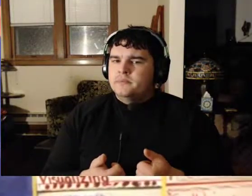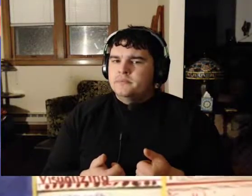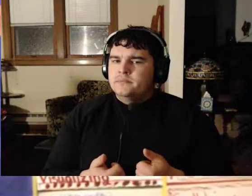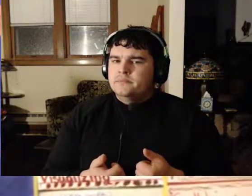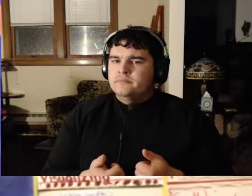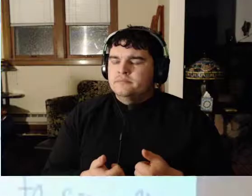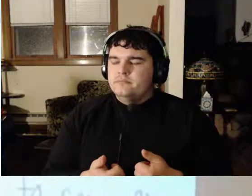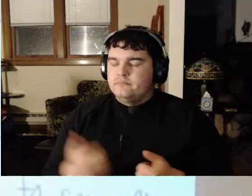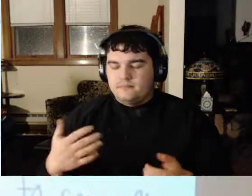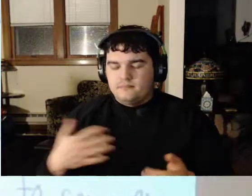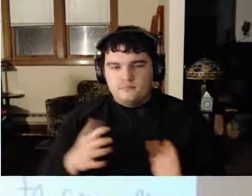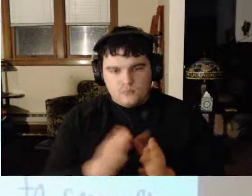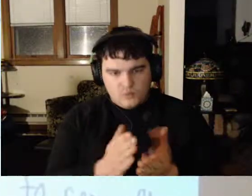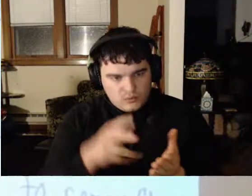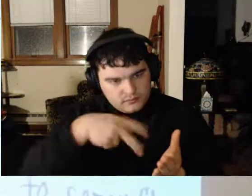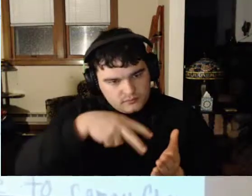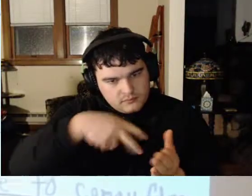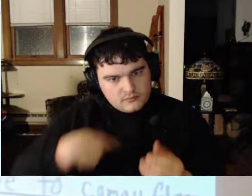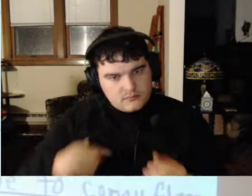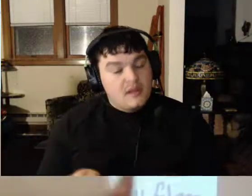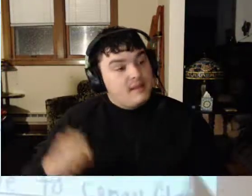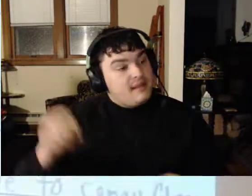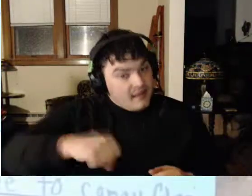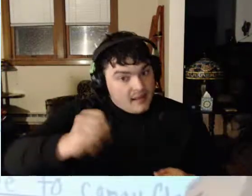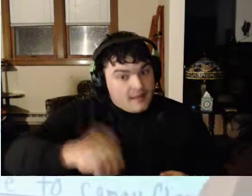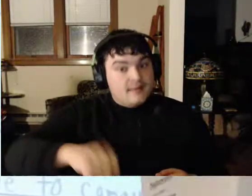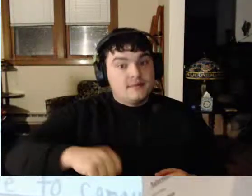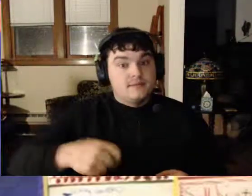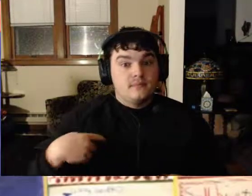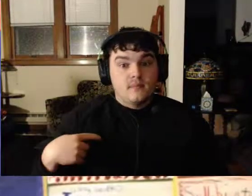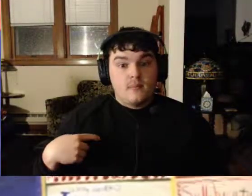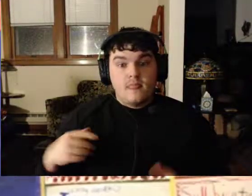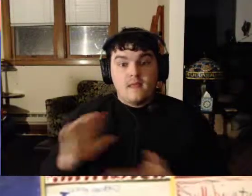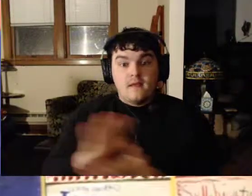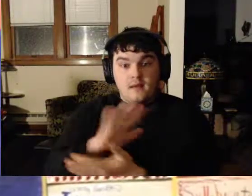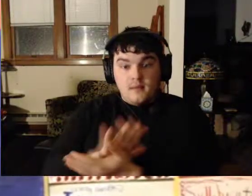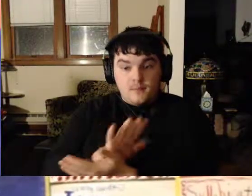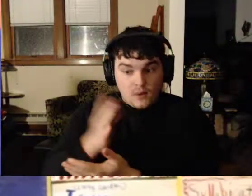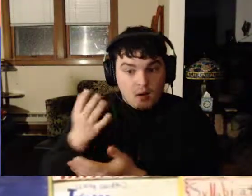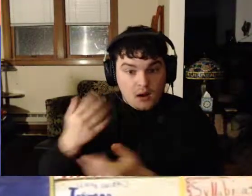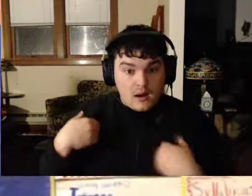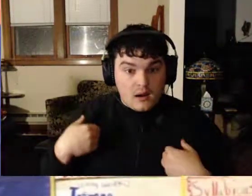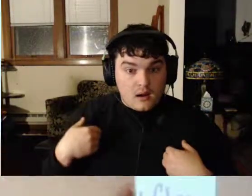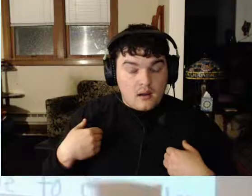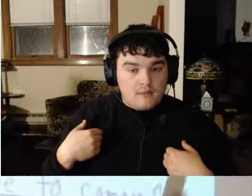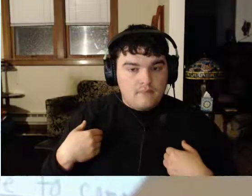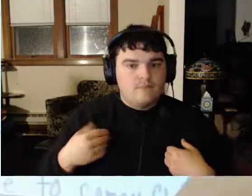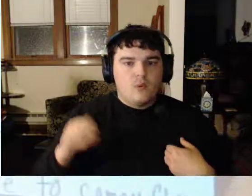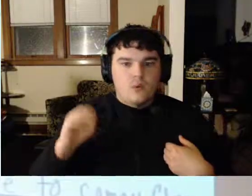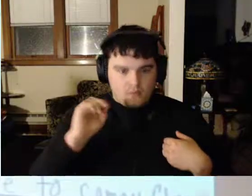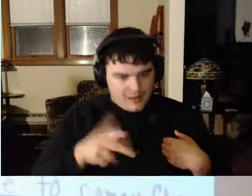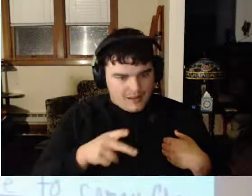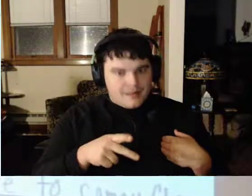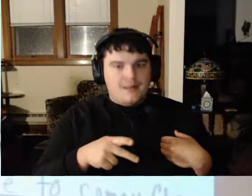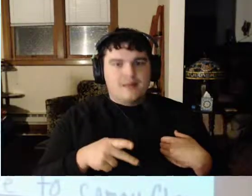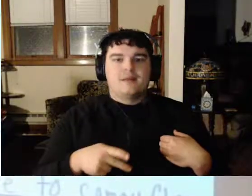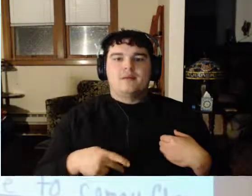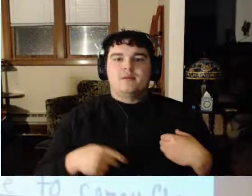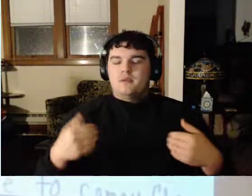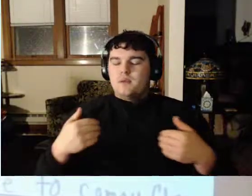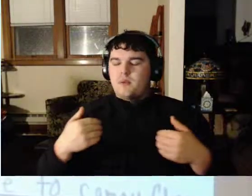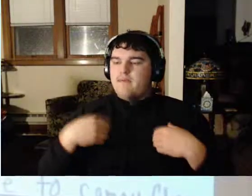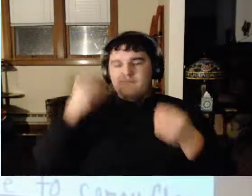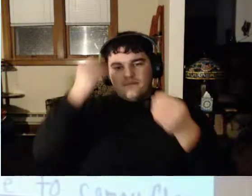I looked in my book. Yeah, you got book. Do you have an article yet? Okay, so you've got research that says, you know